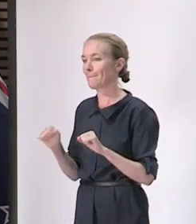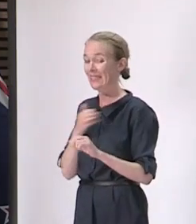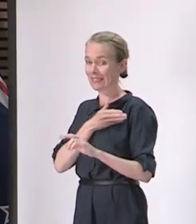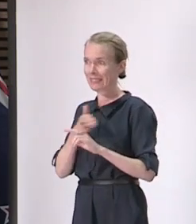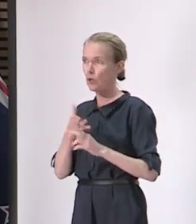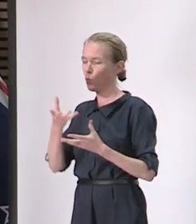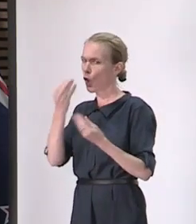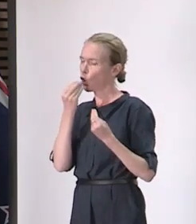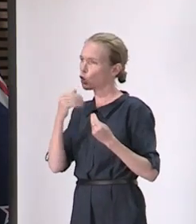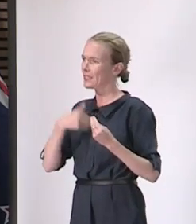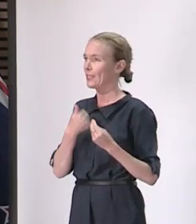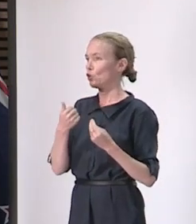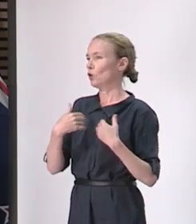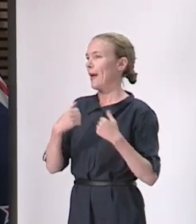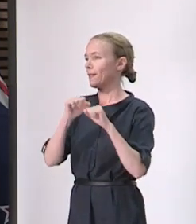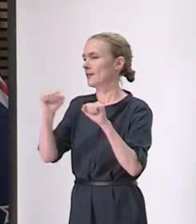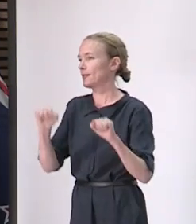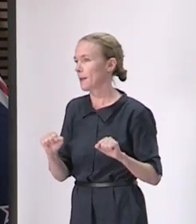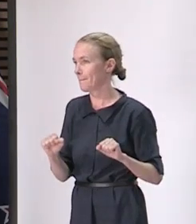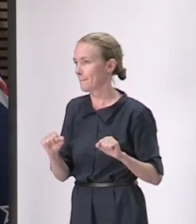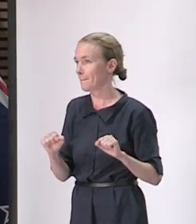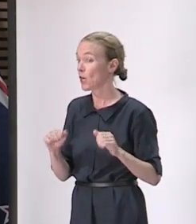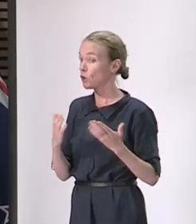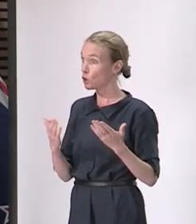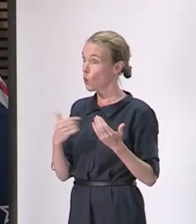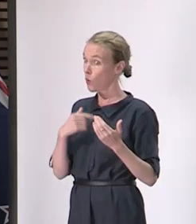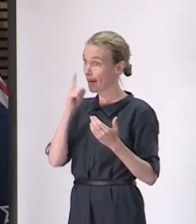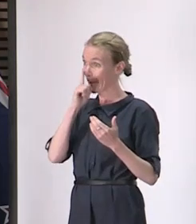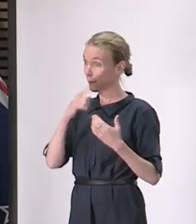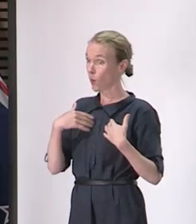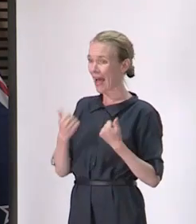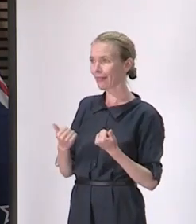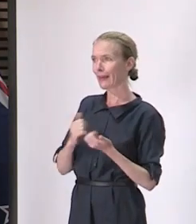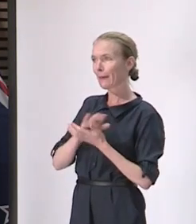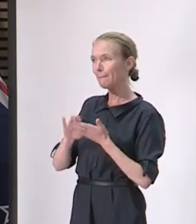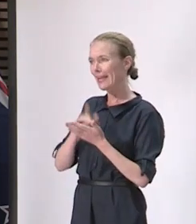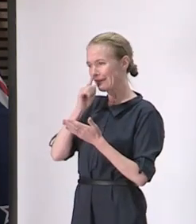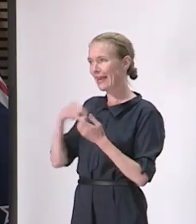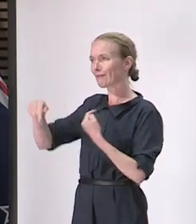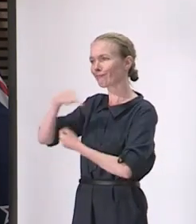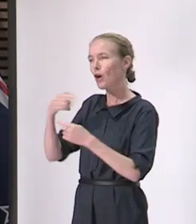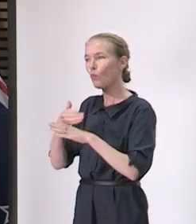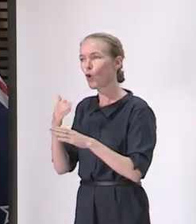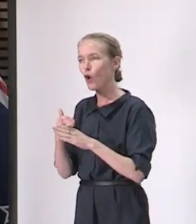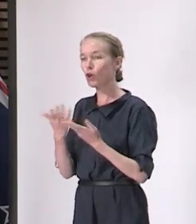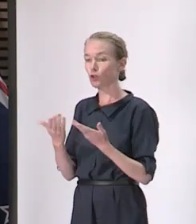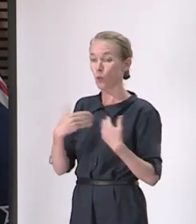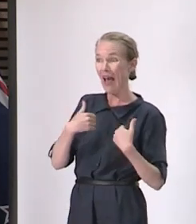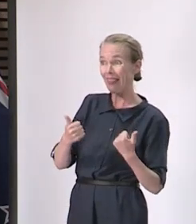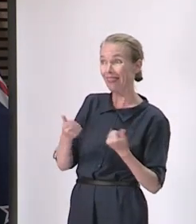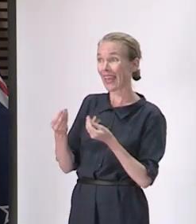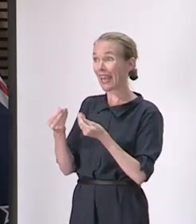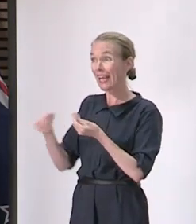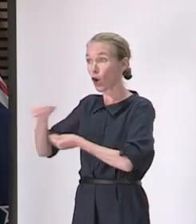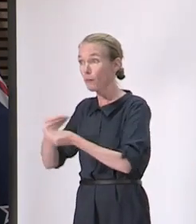best way to protect jobs and, of course, ultimately be in a position to get our economy moving again as well. We never